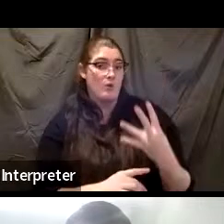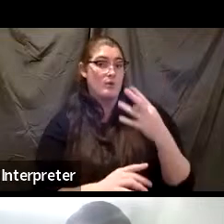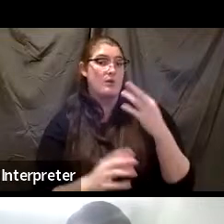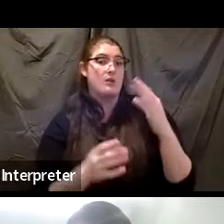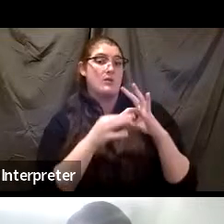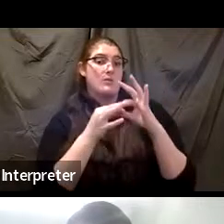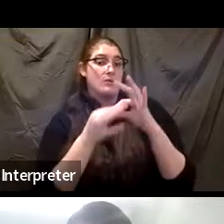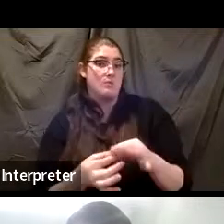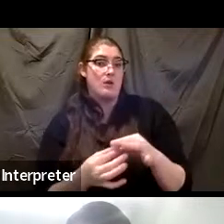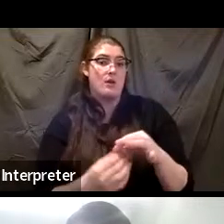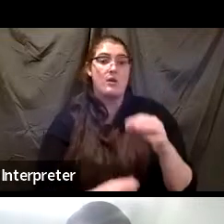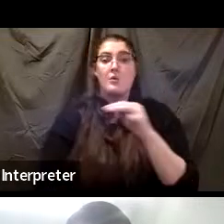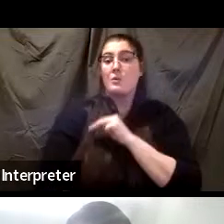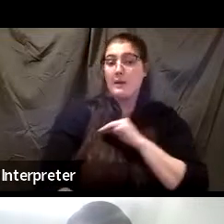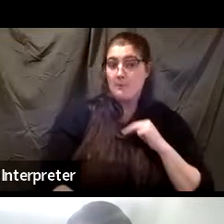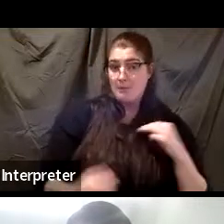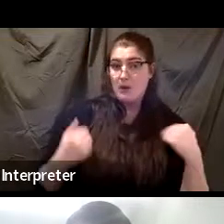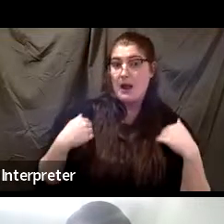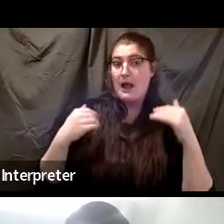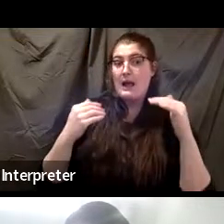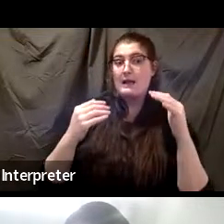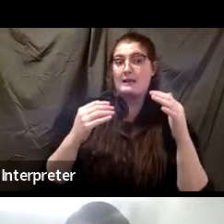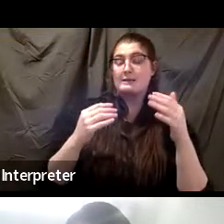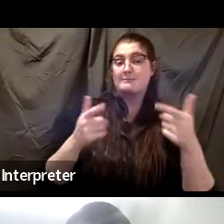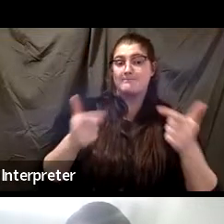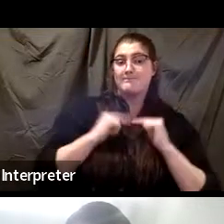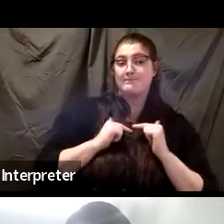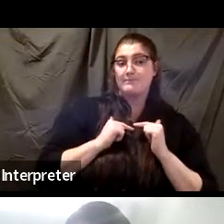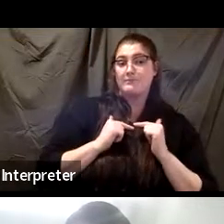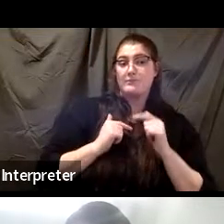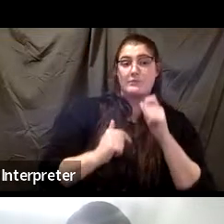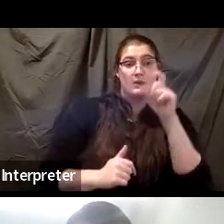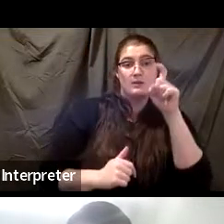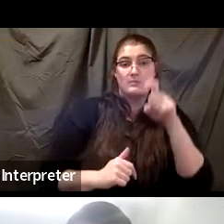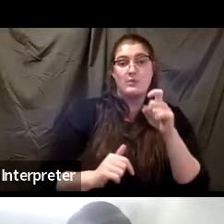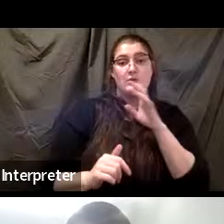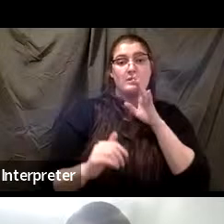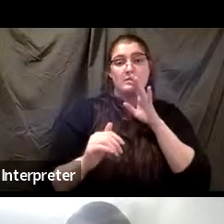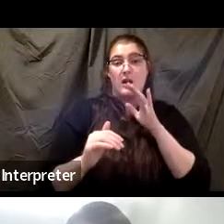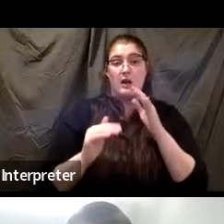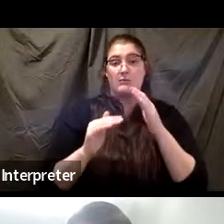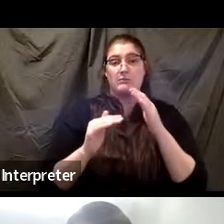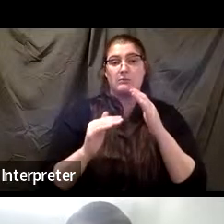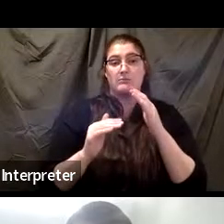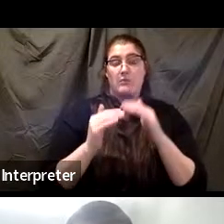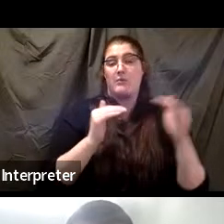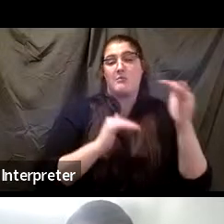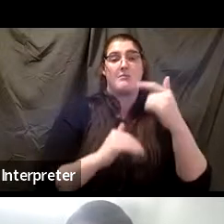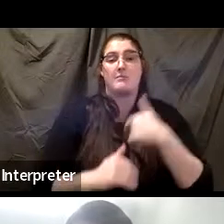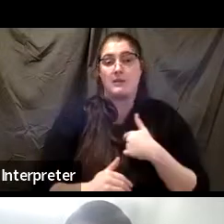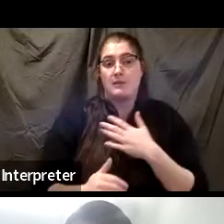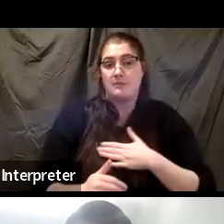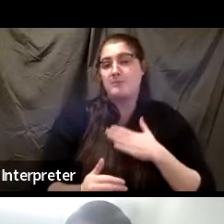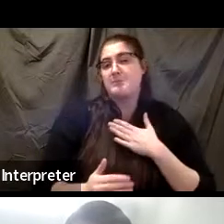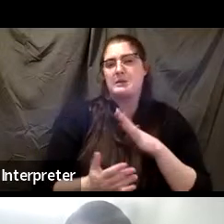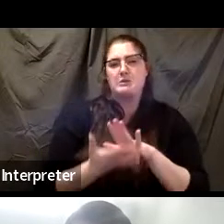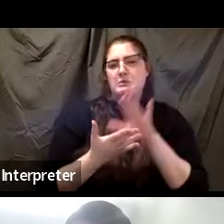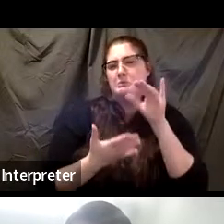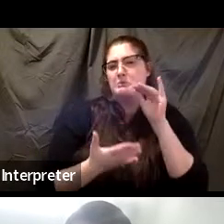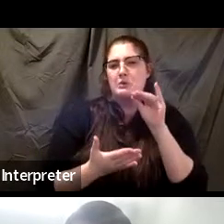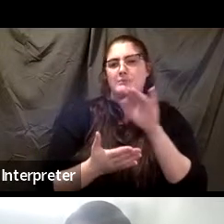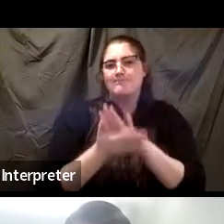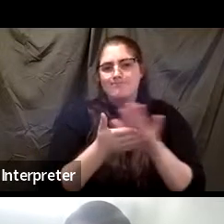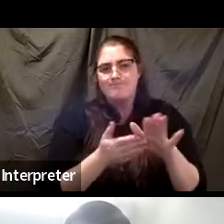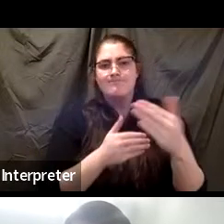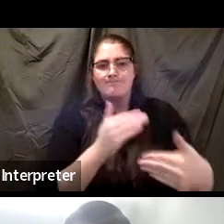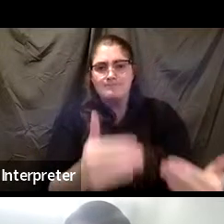to talk over me. Please learn basic decorum. Commissioner Henderson, again, the question is, do you have anything on the quarterly report which